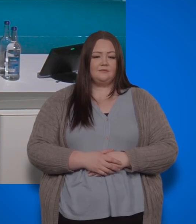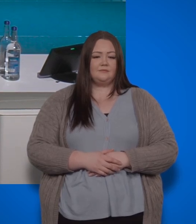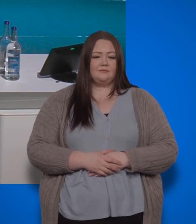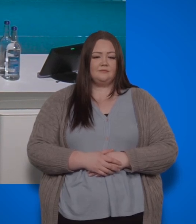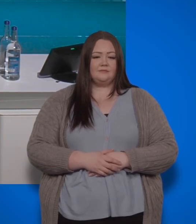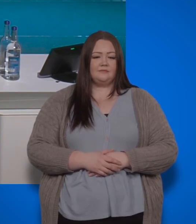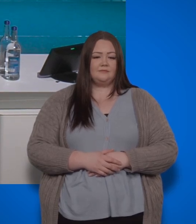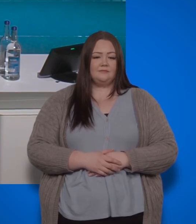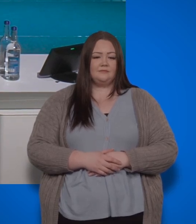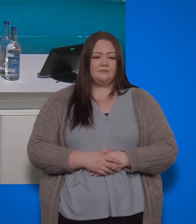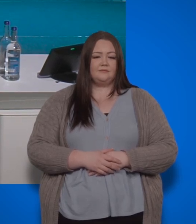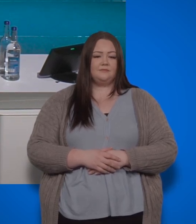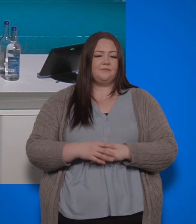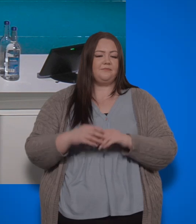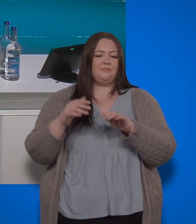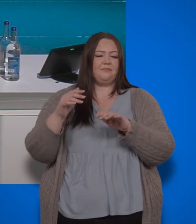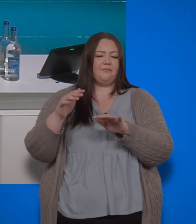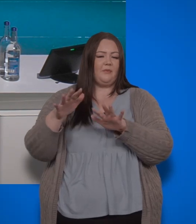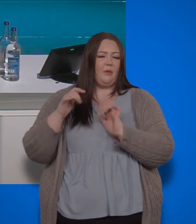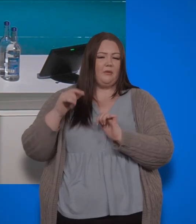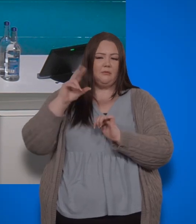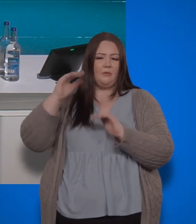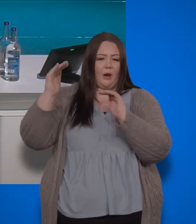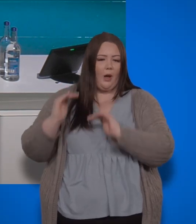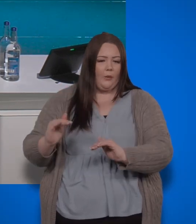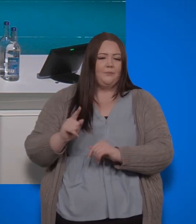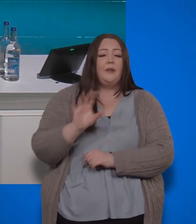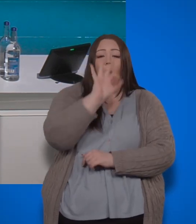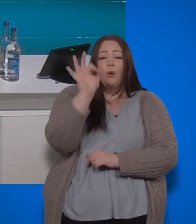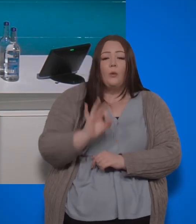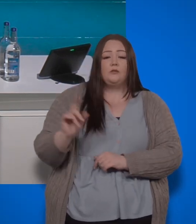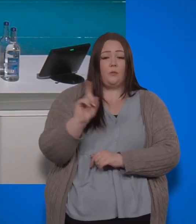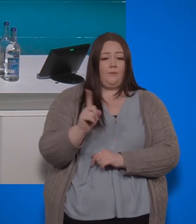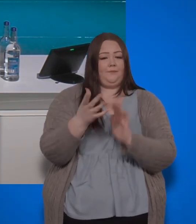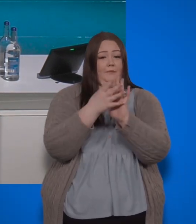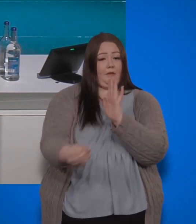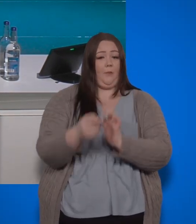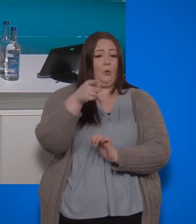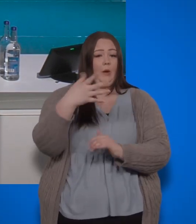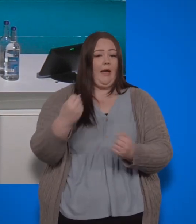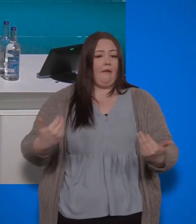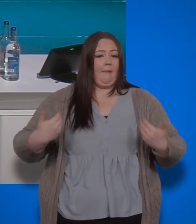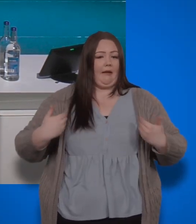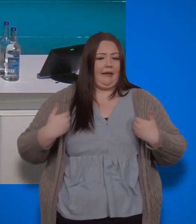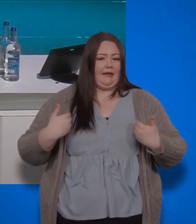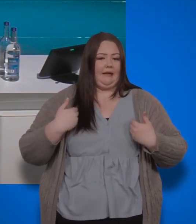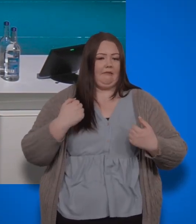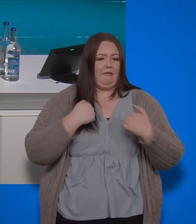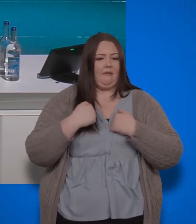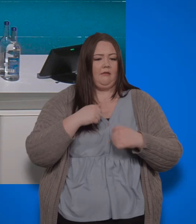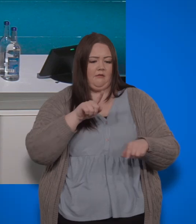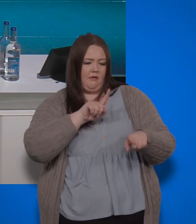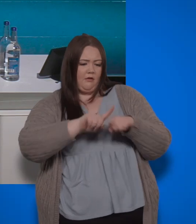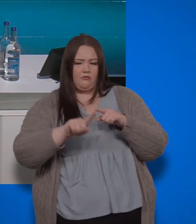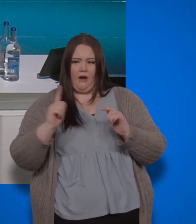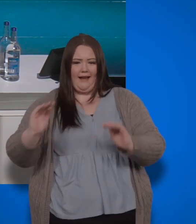a recognizable human being? So the question was, if you were to take a chimpanzee and